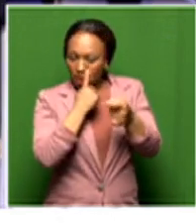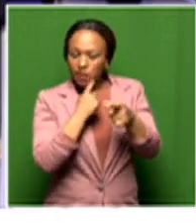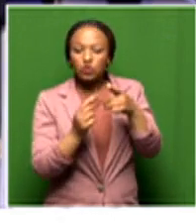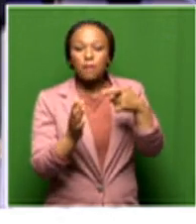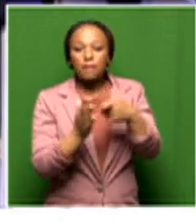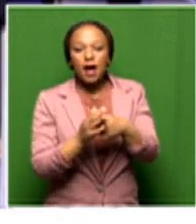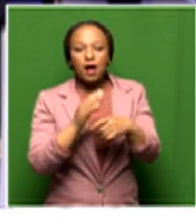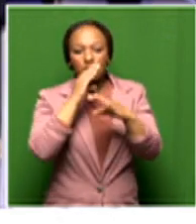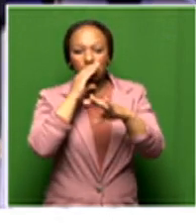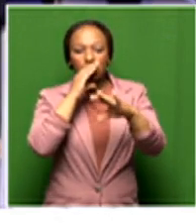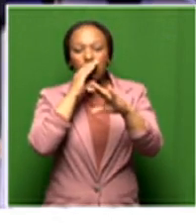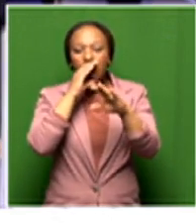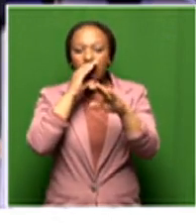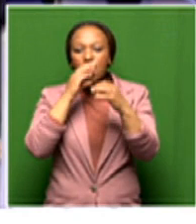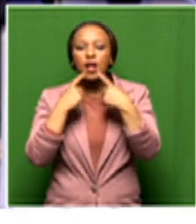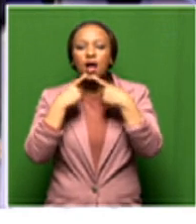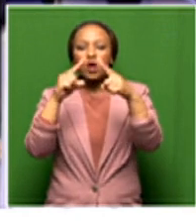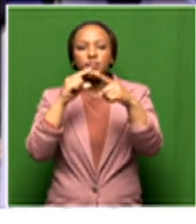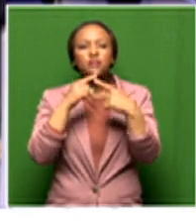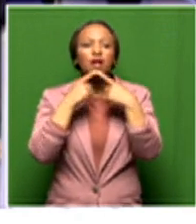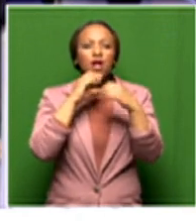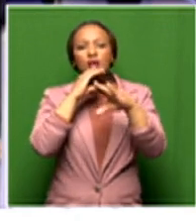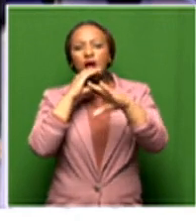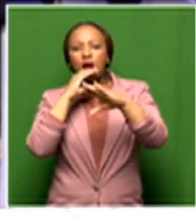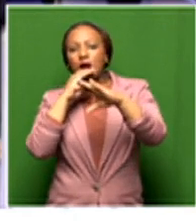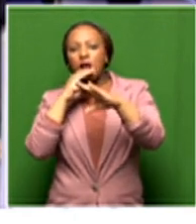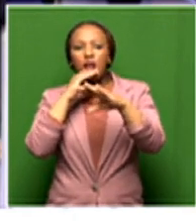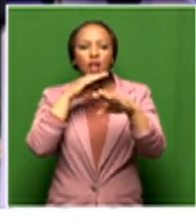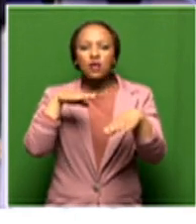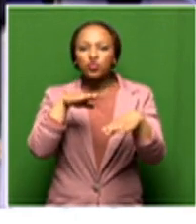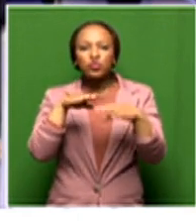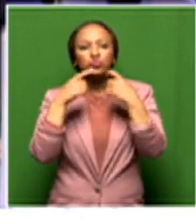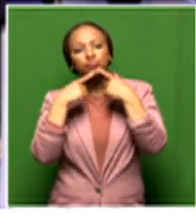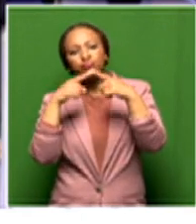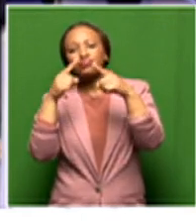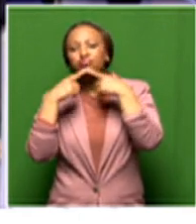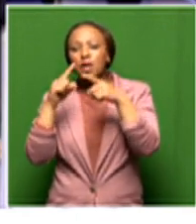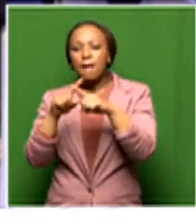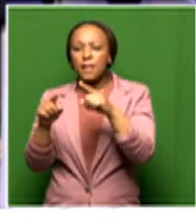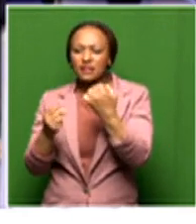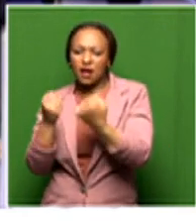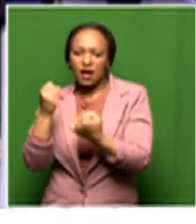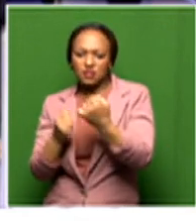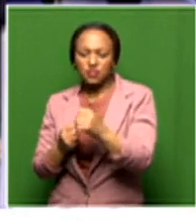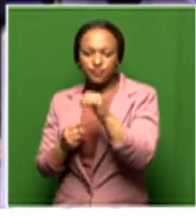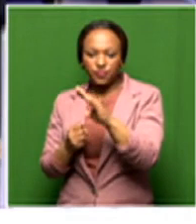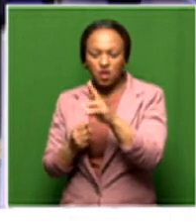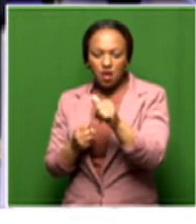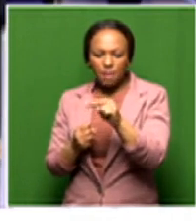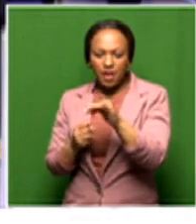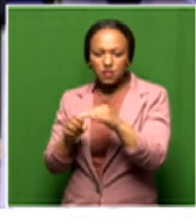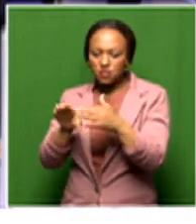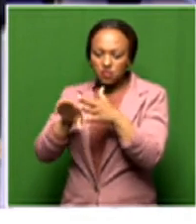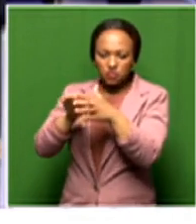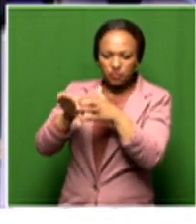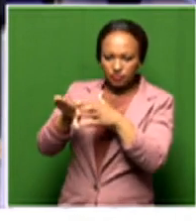hailers, not brand vehicles. The branding of vehicles is just what we did to, just try to